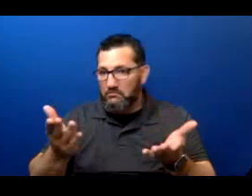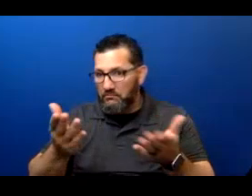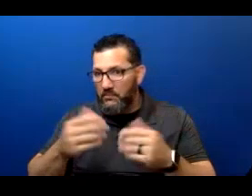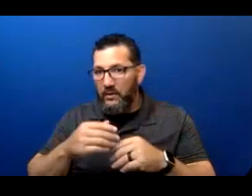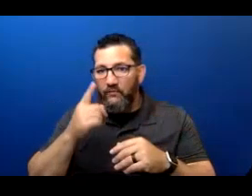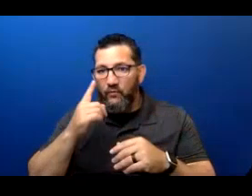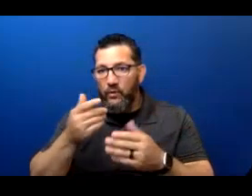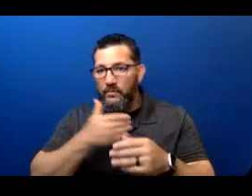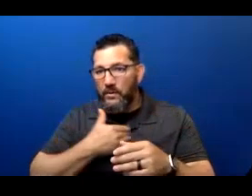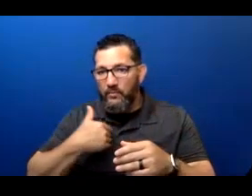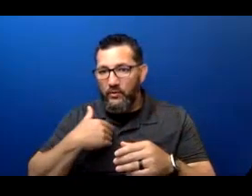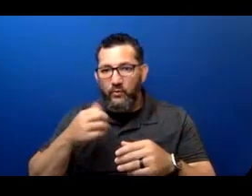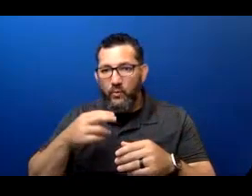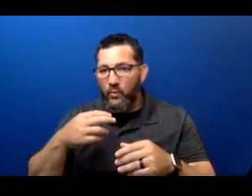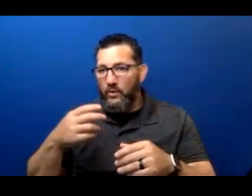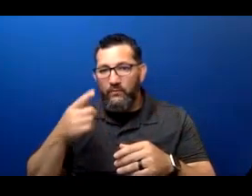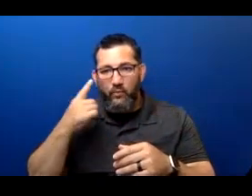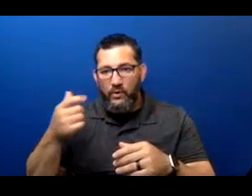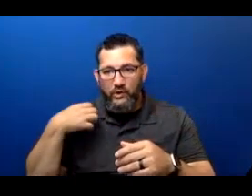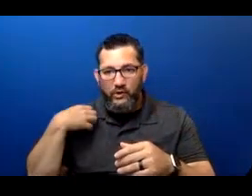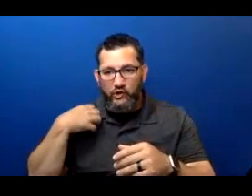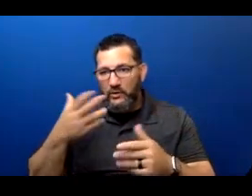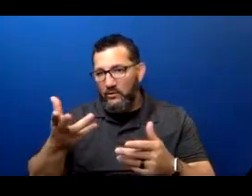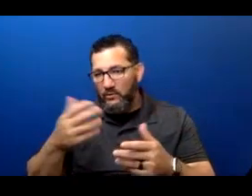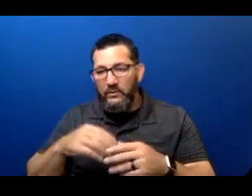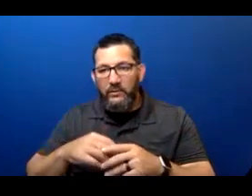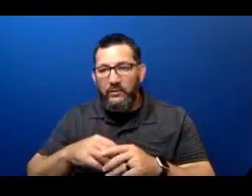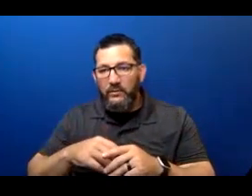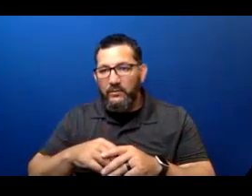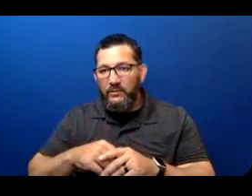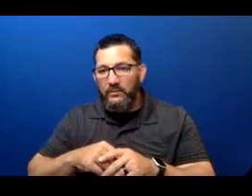or members, I'm here to answer any questions I may be able to.